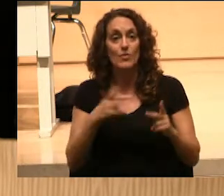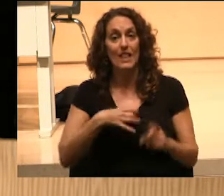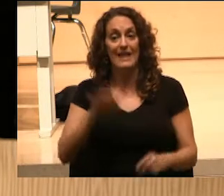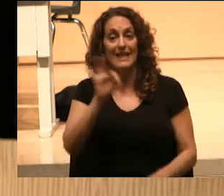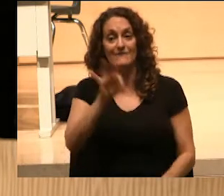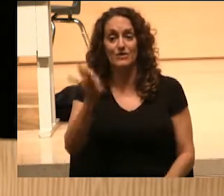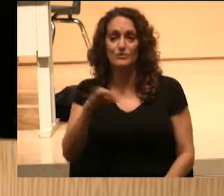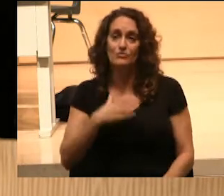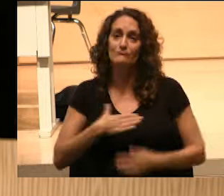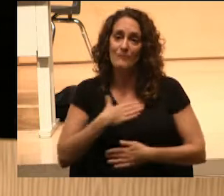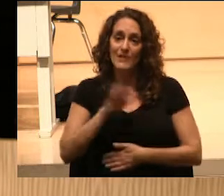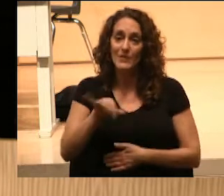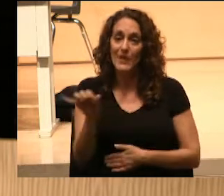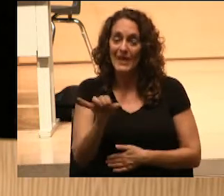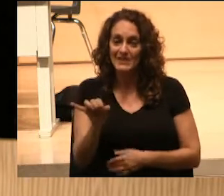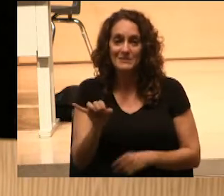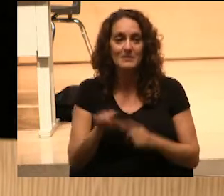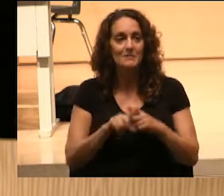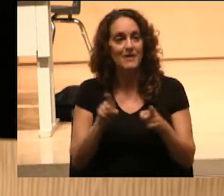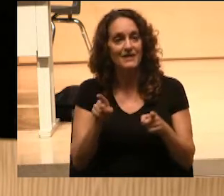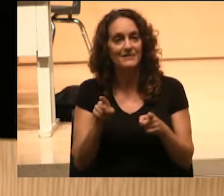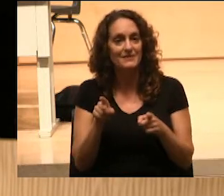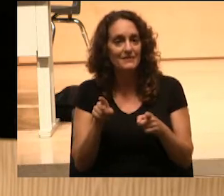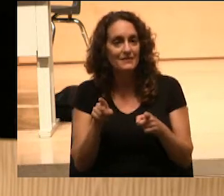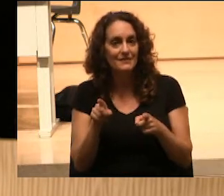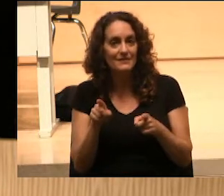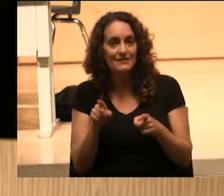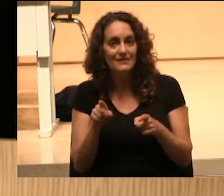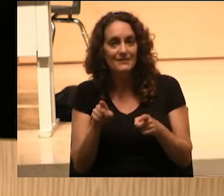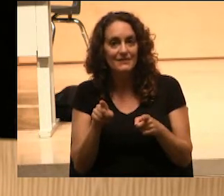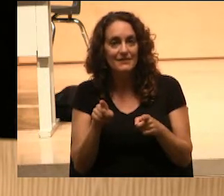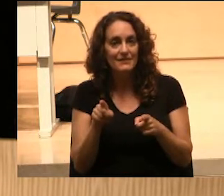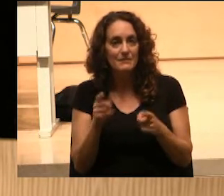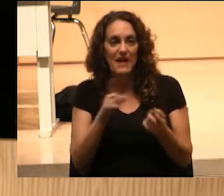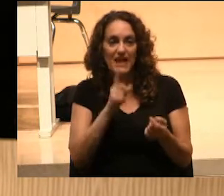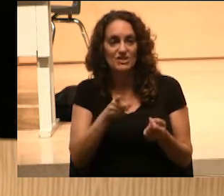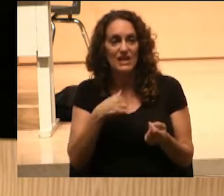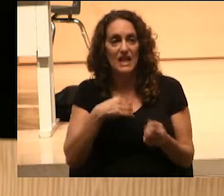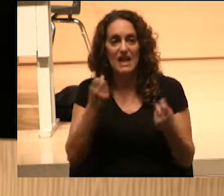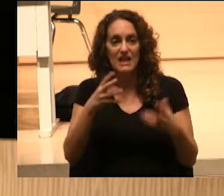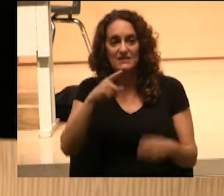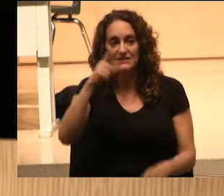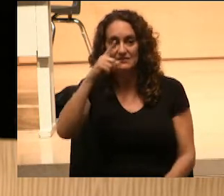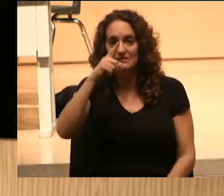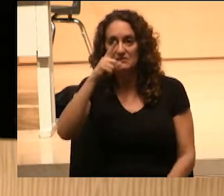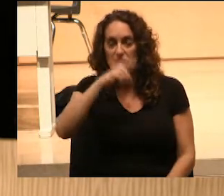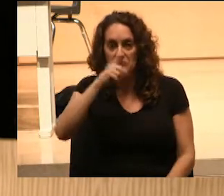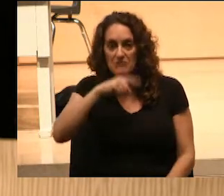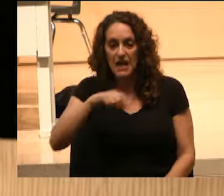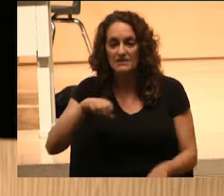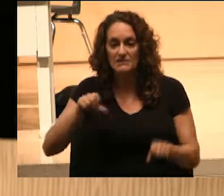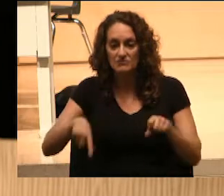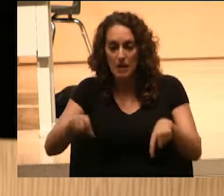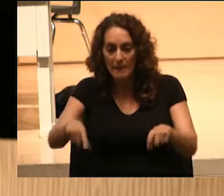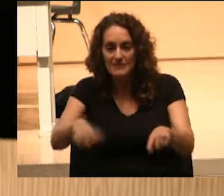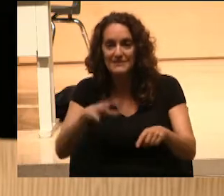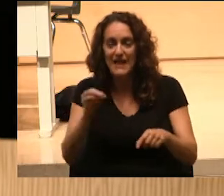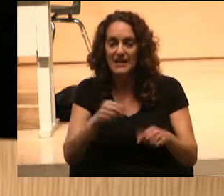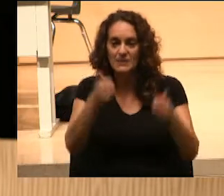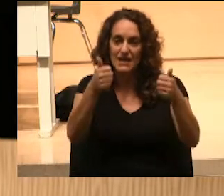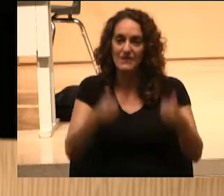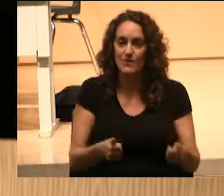and I liked it too, but it actually was like rotted and full of, rat droppings and really gross if you got up close to it. So,